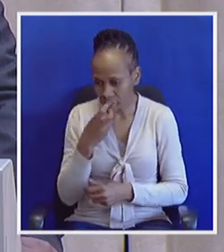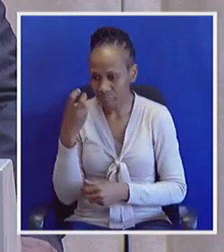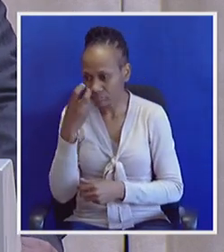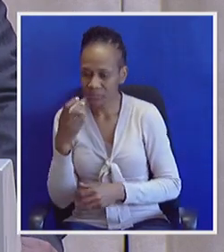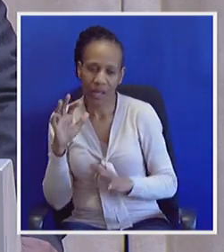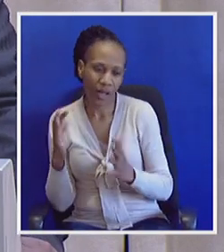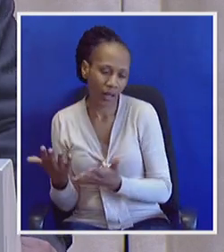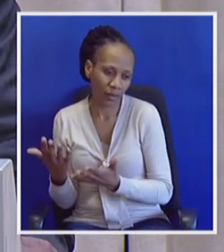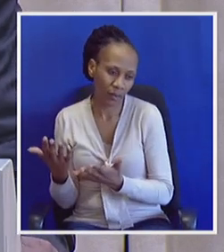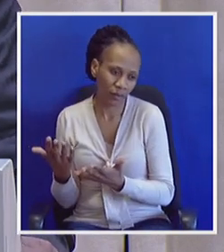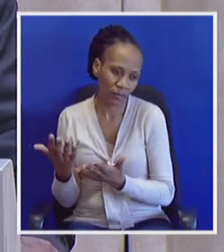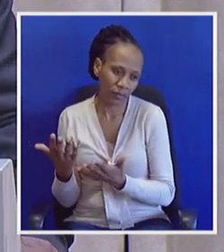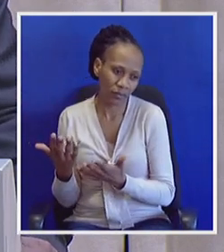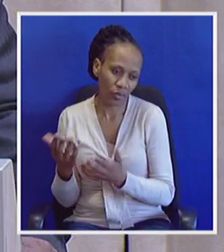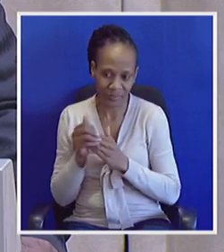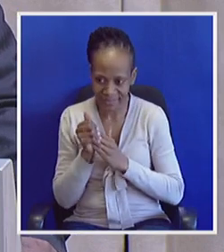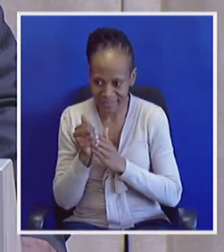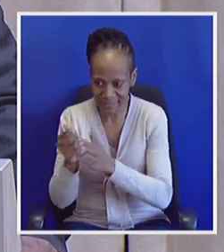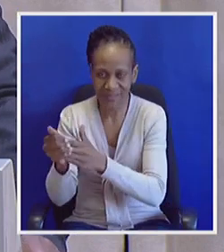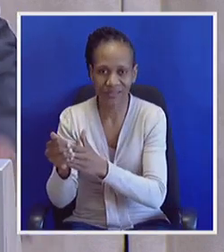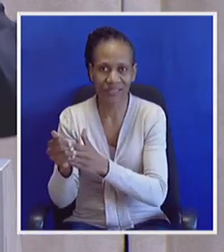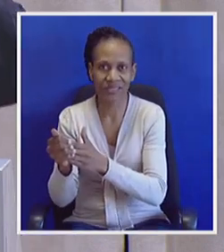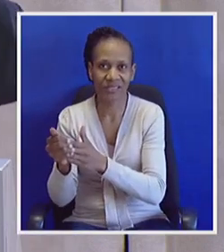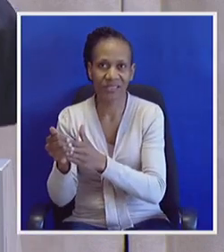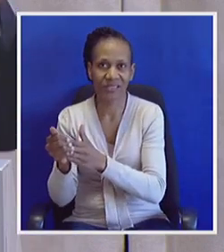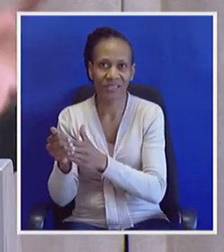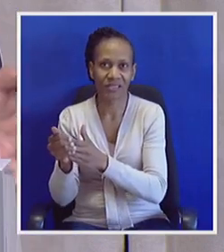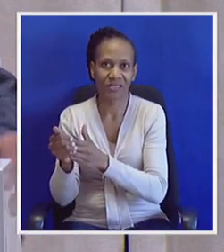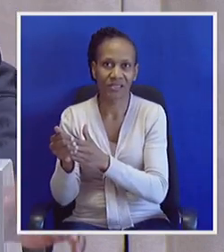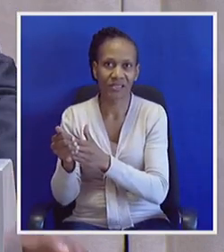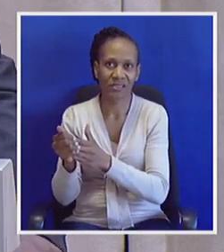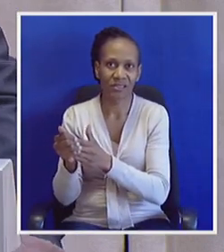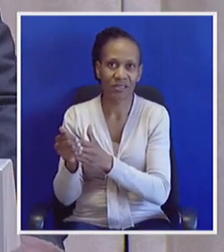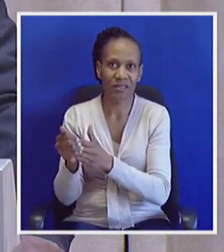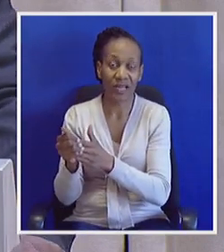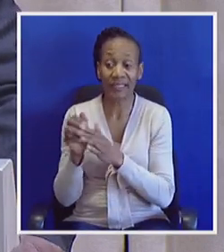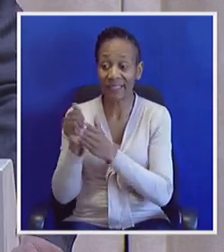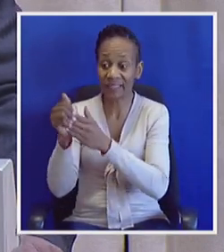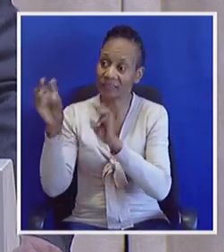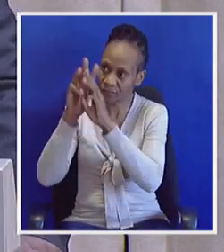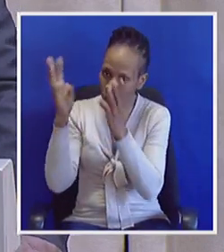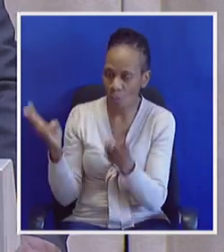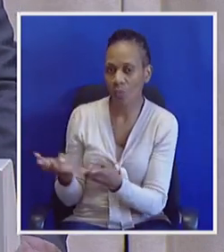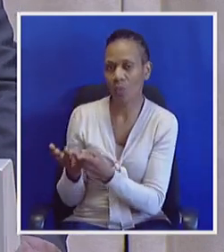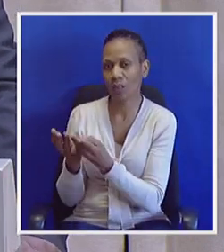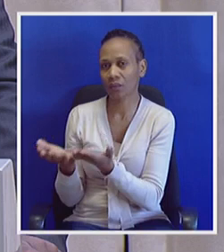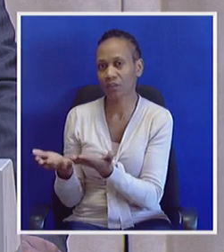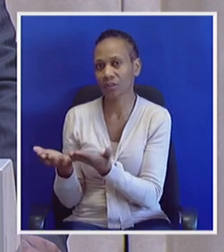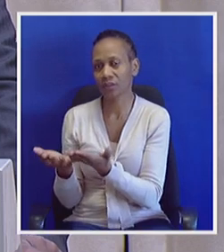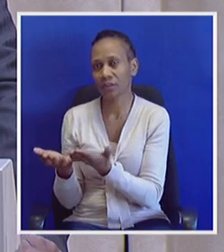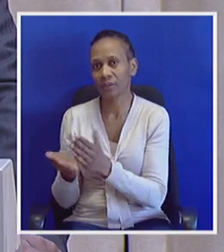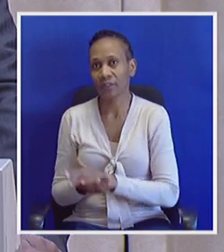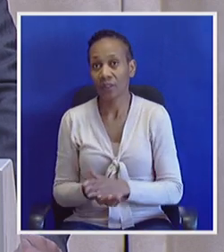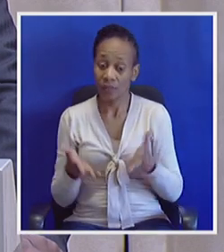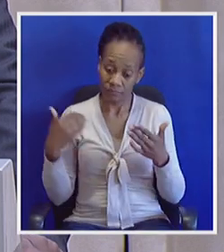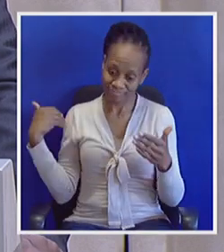making headway within that milieu, within that type of environment that has been existed.